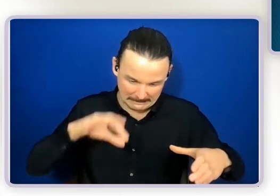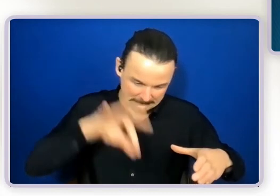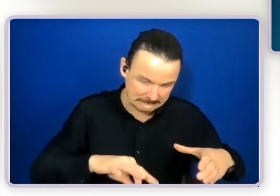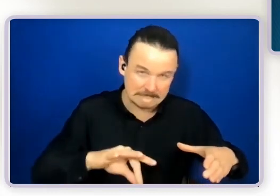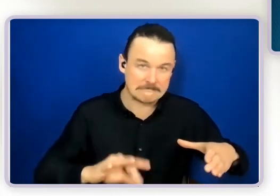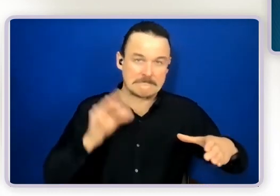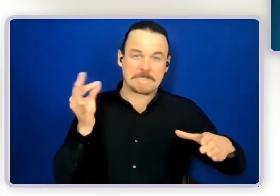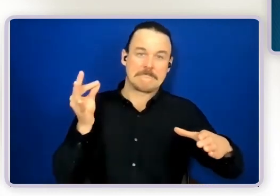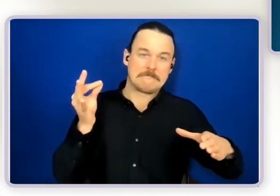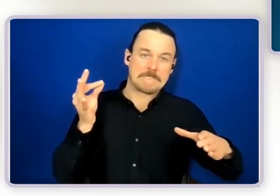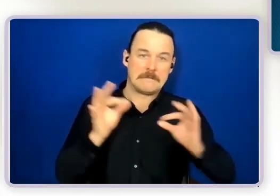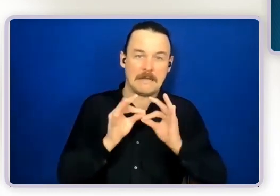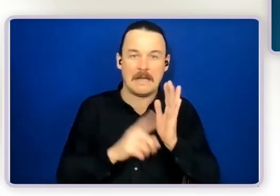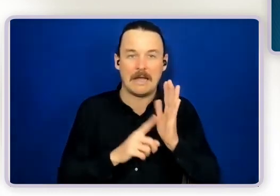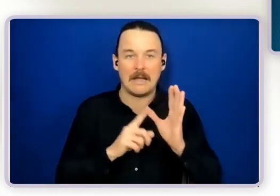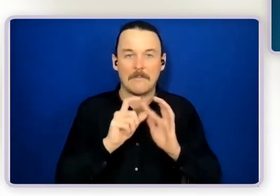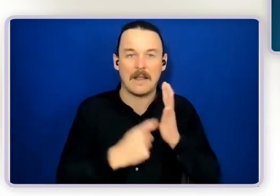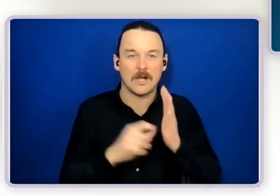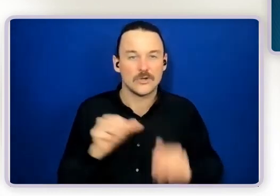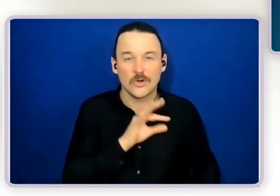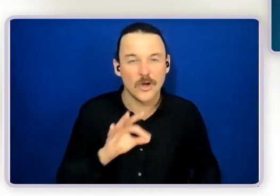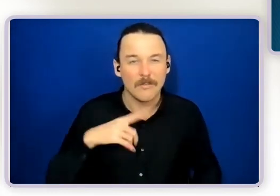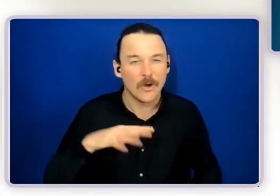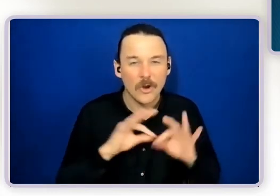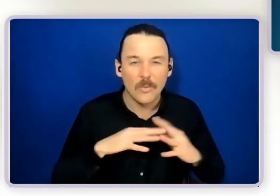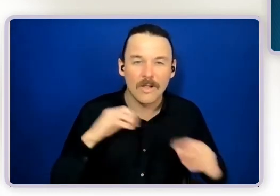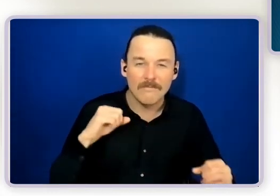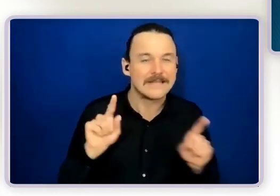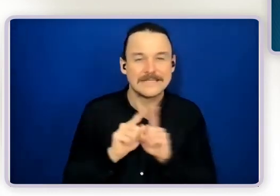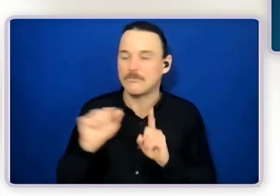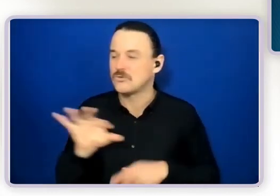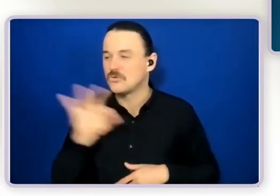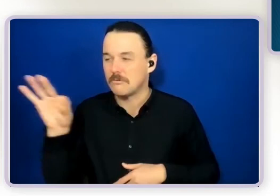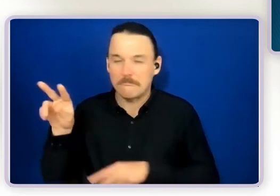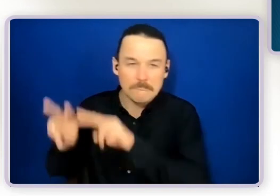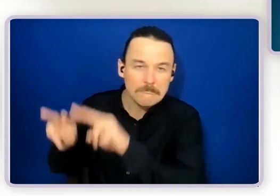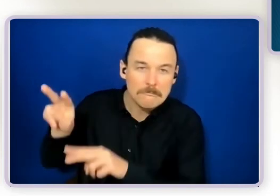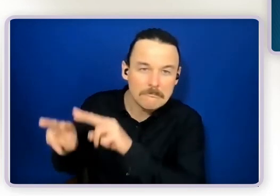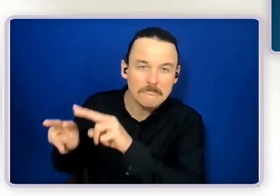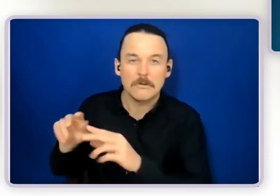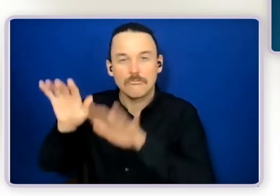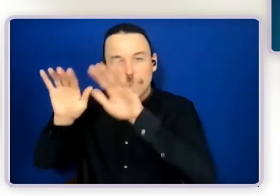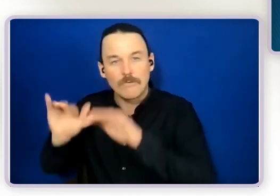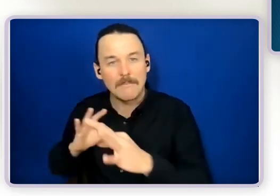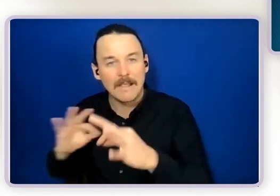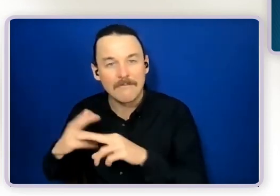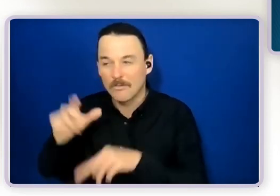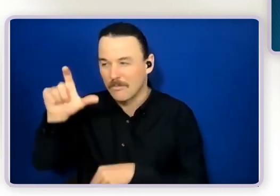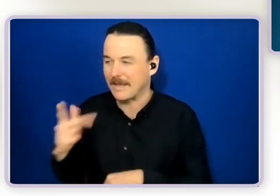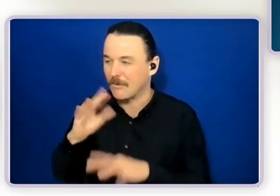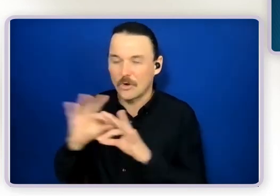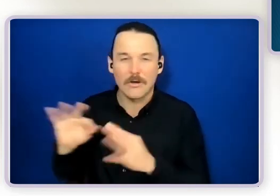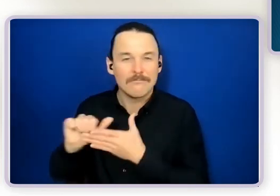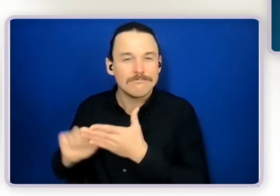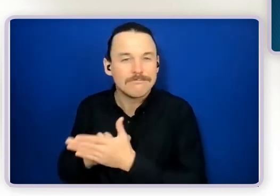now. And as I said, it is in the NDIS guide, but it should be done by someone who's